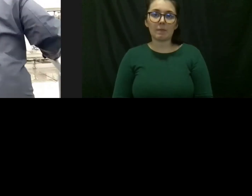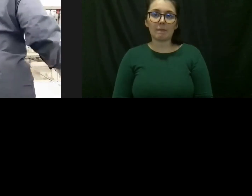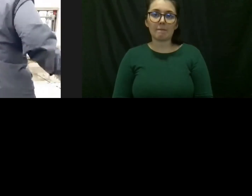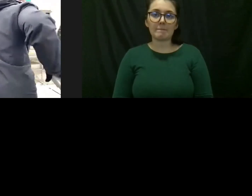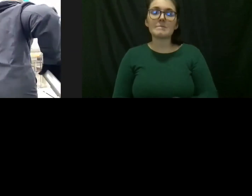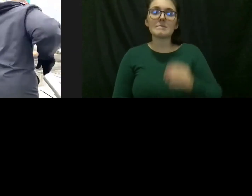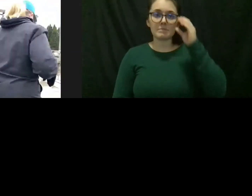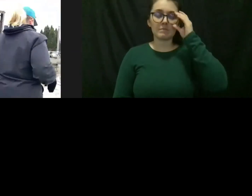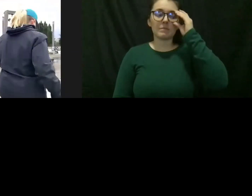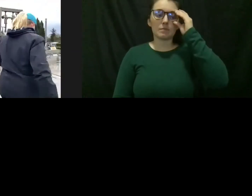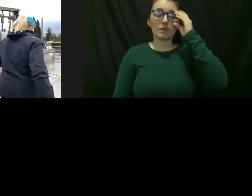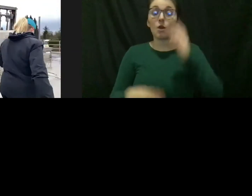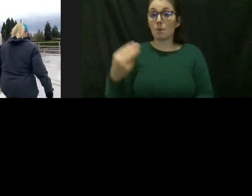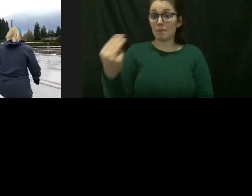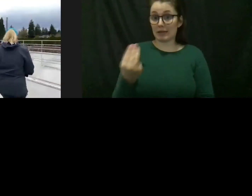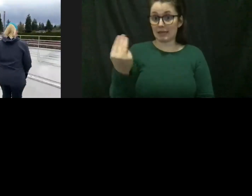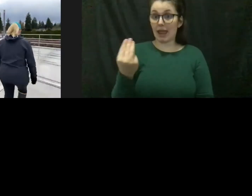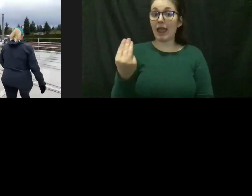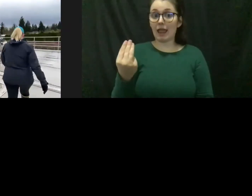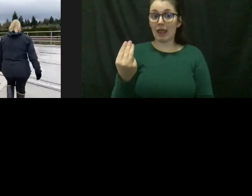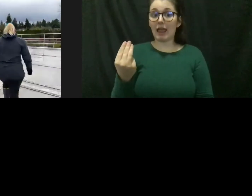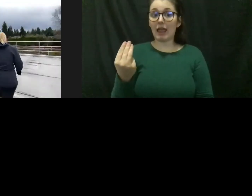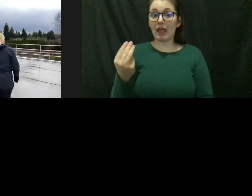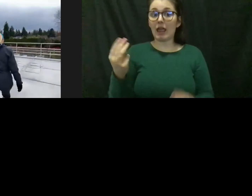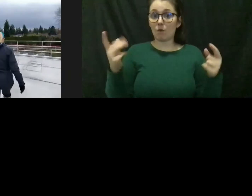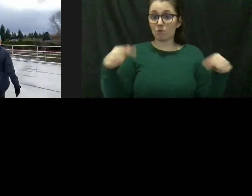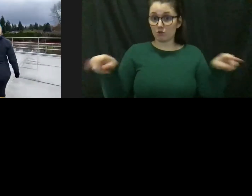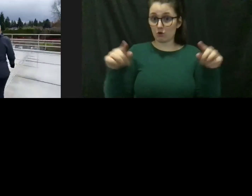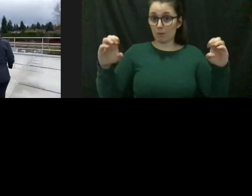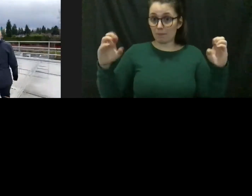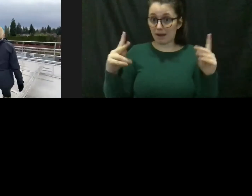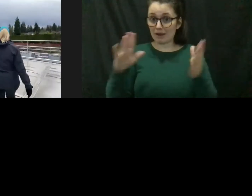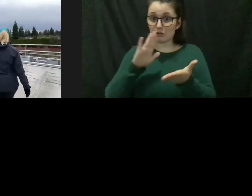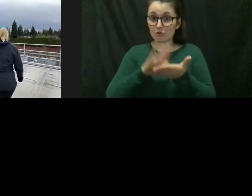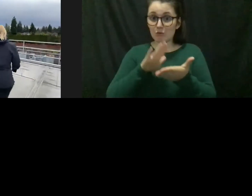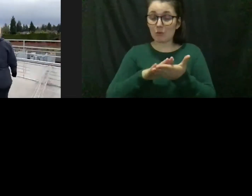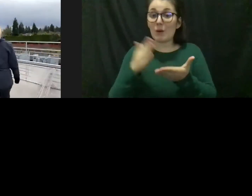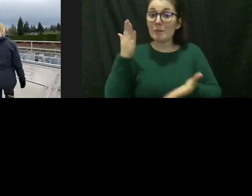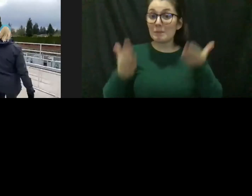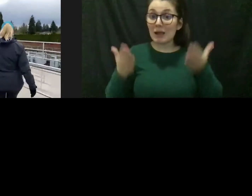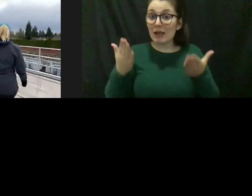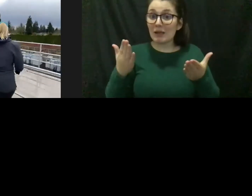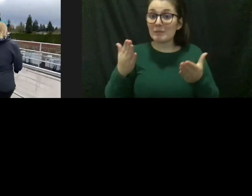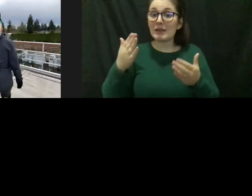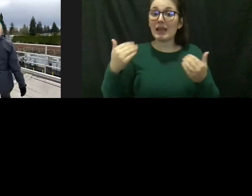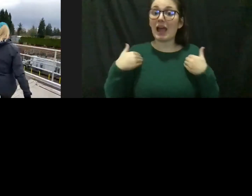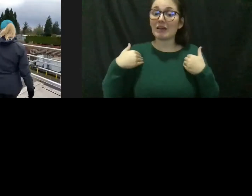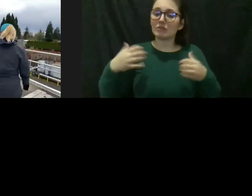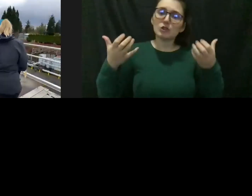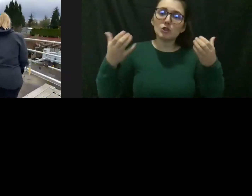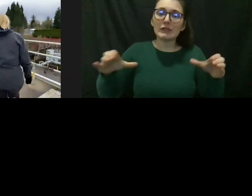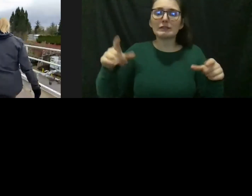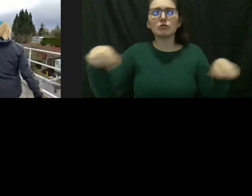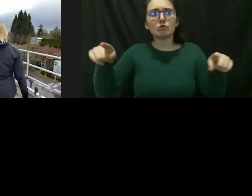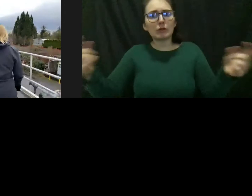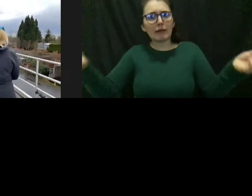day when you're back in school, there's also a chance that you might get to come here with your class to